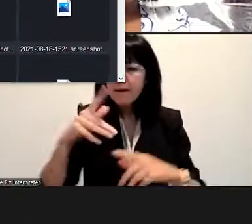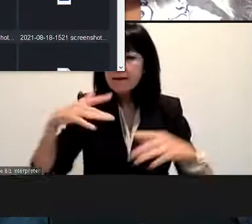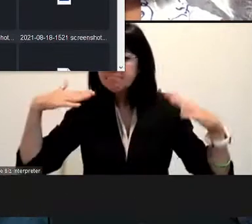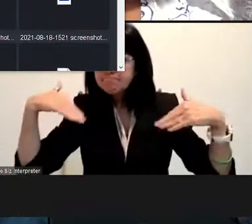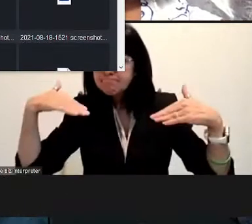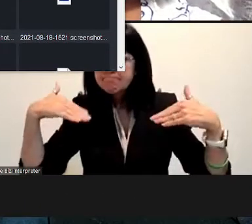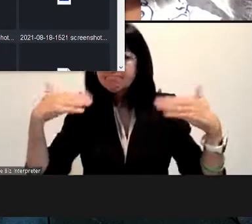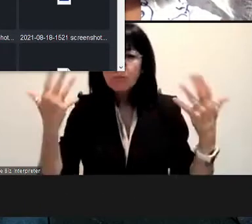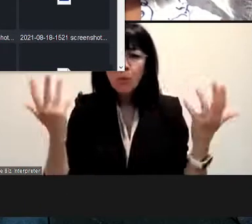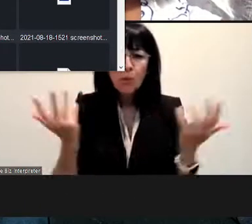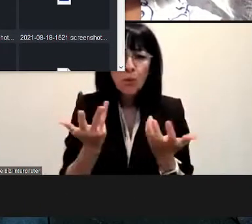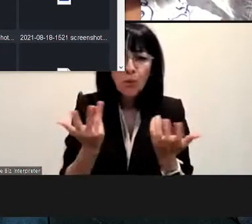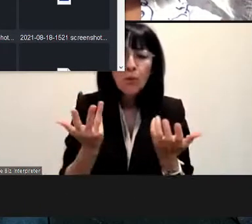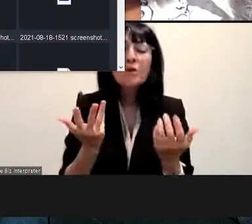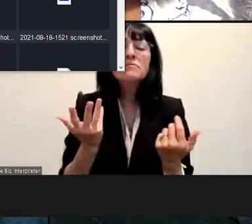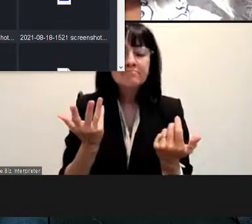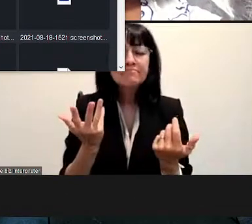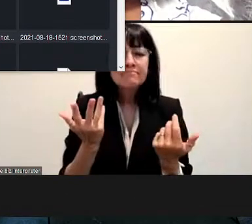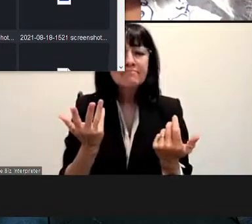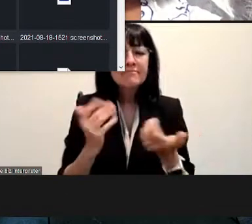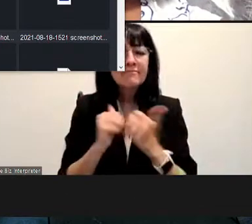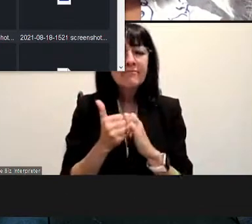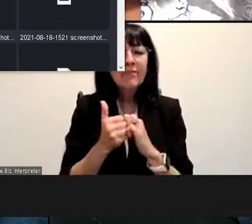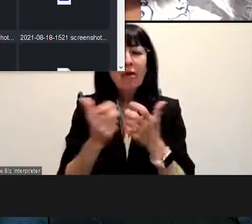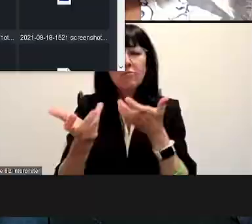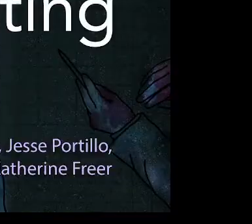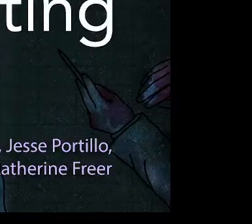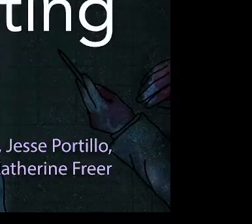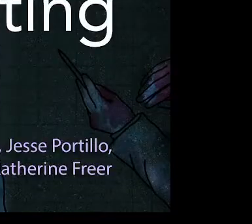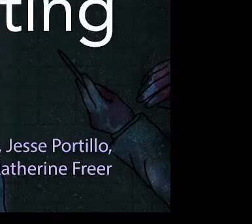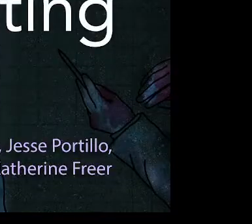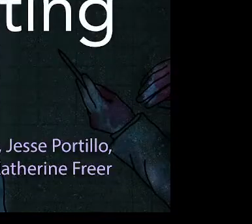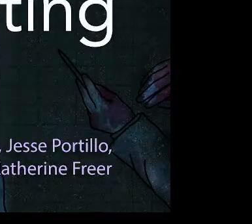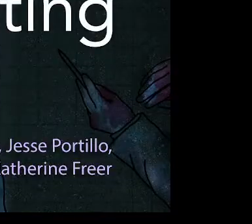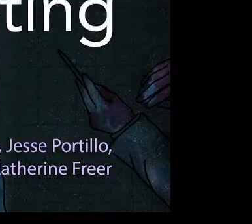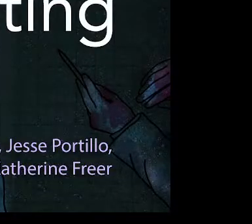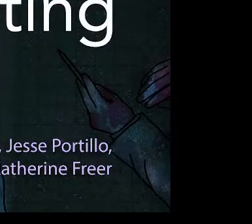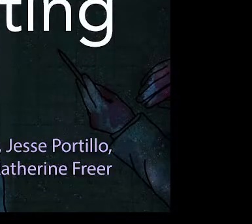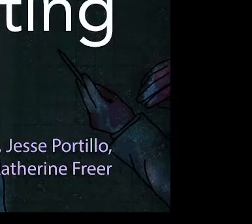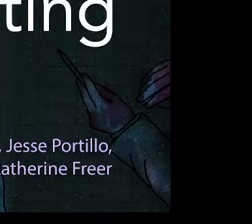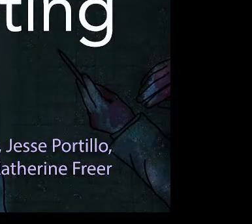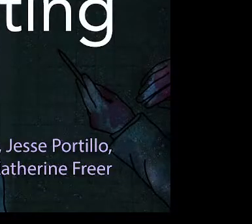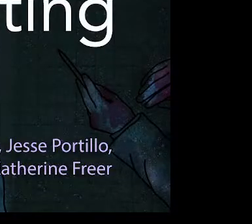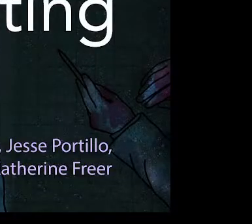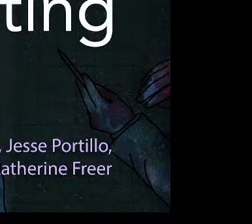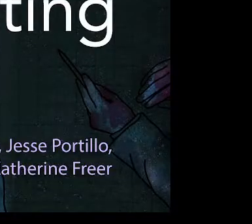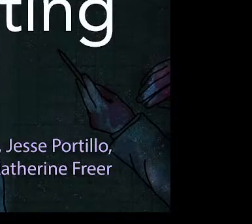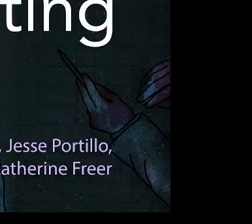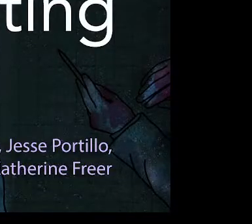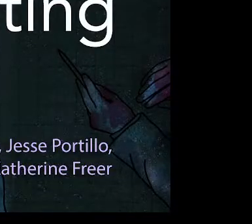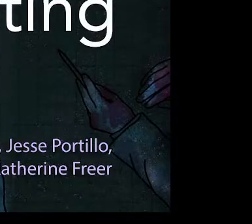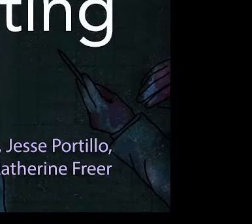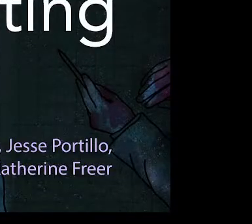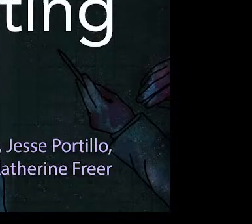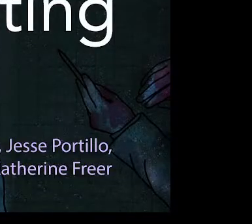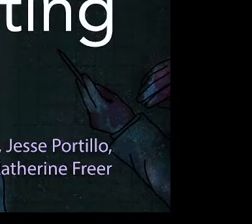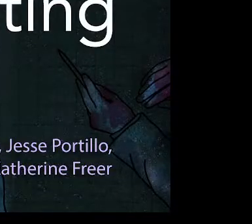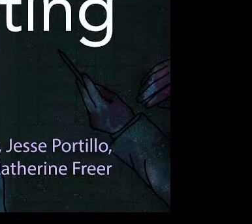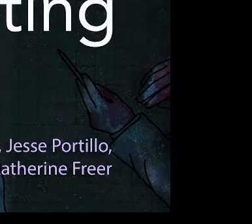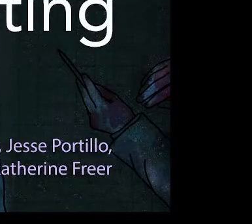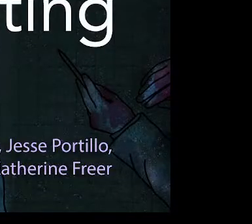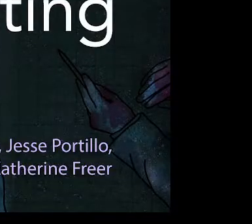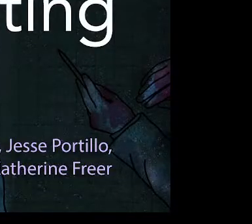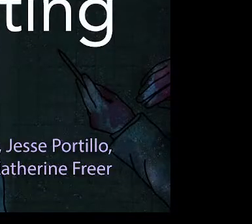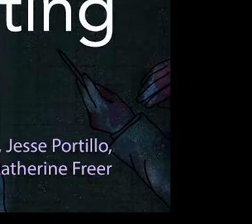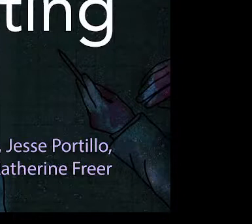to get to know each other. But I also think sort of that other layer that's there about how